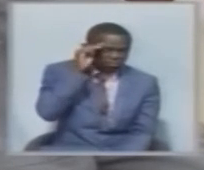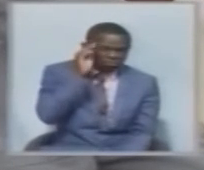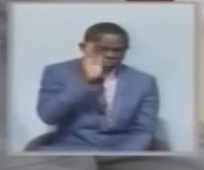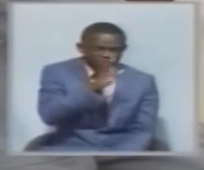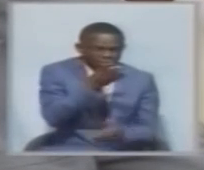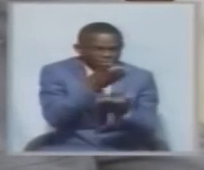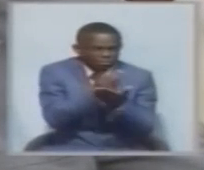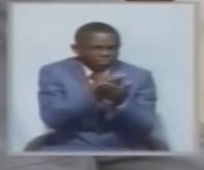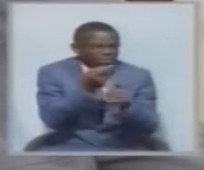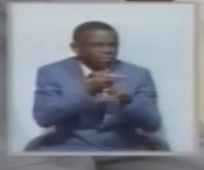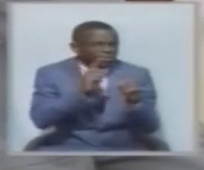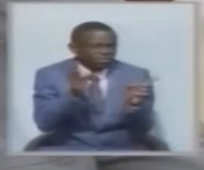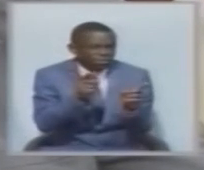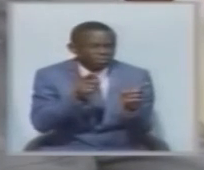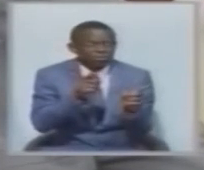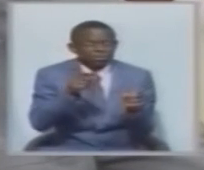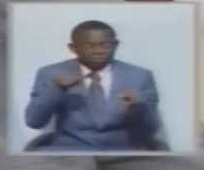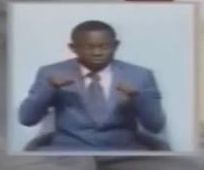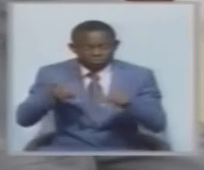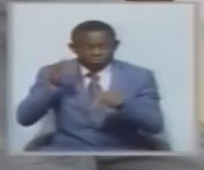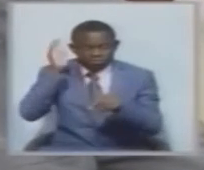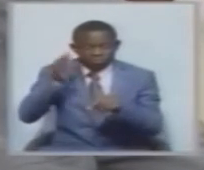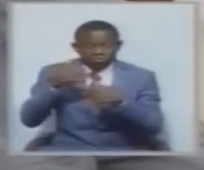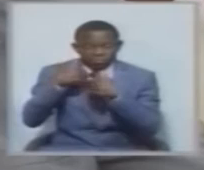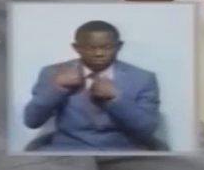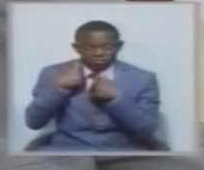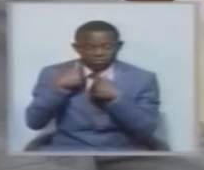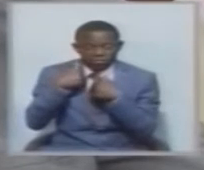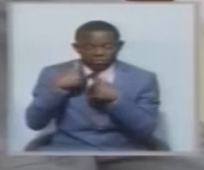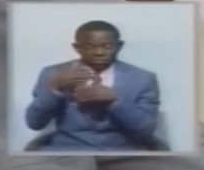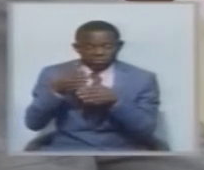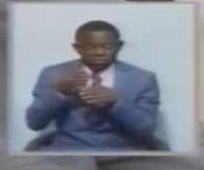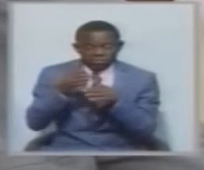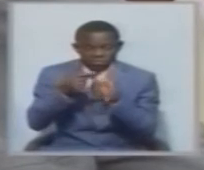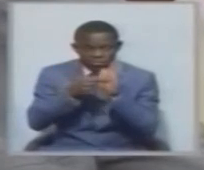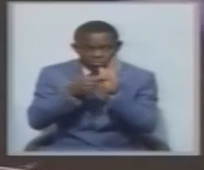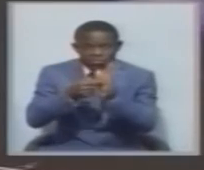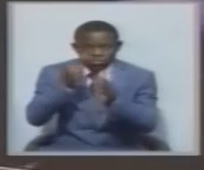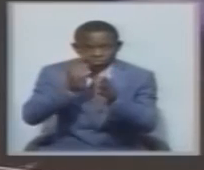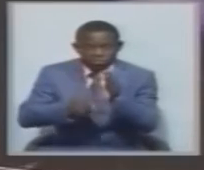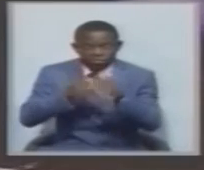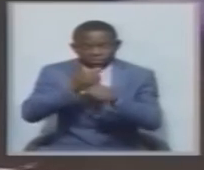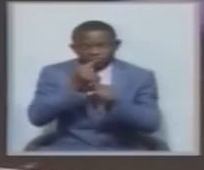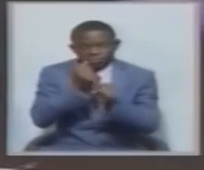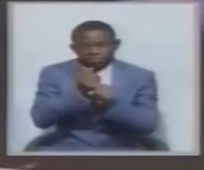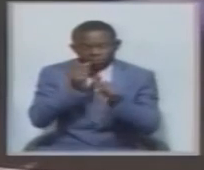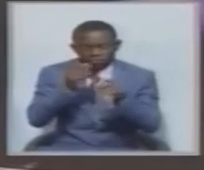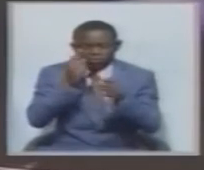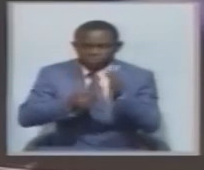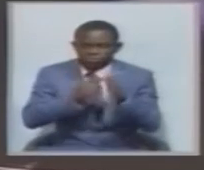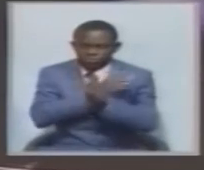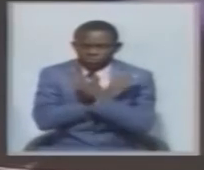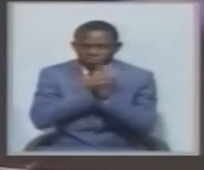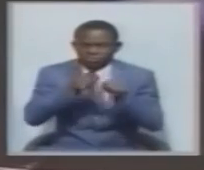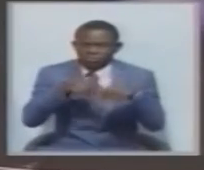also have some business personnel who will be here to see what Zambia is able to offer. Tell me more about